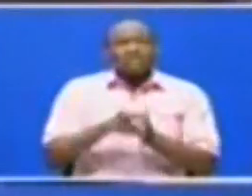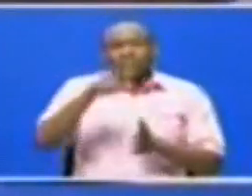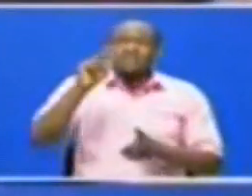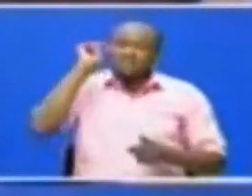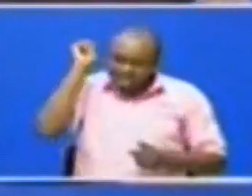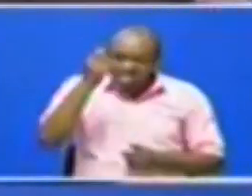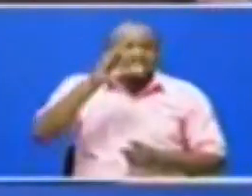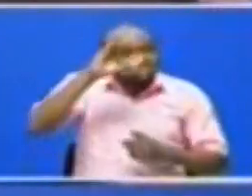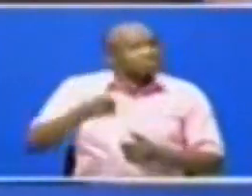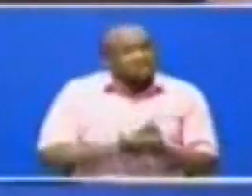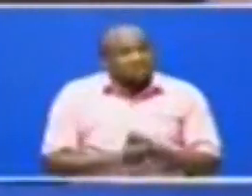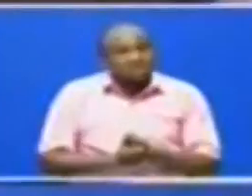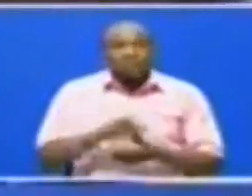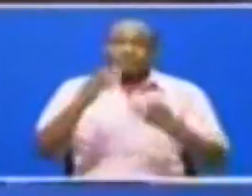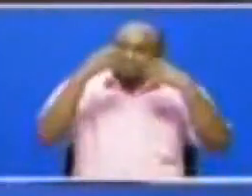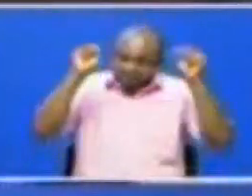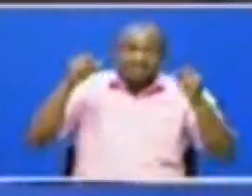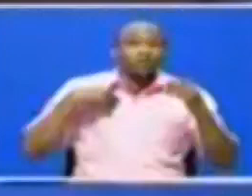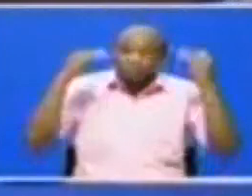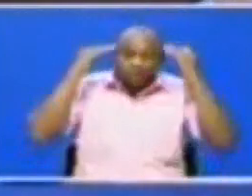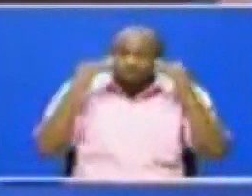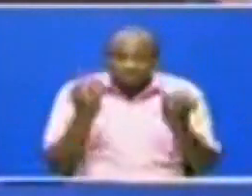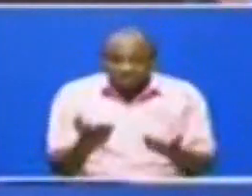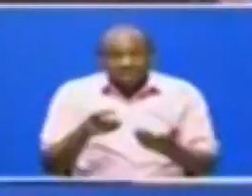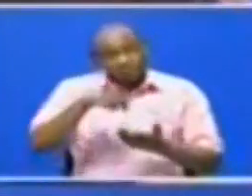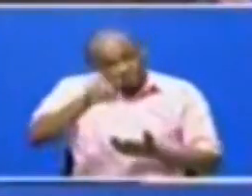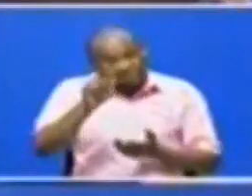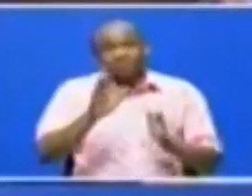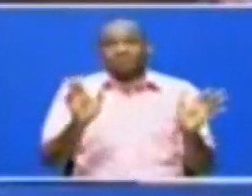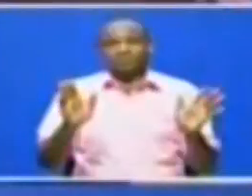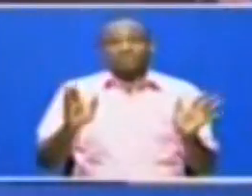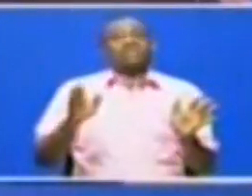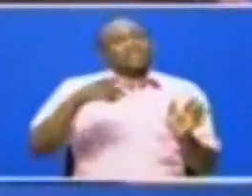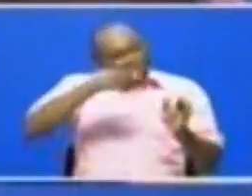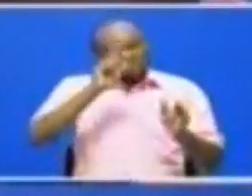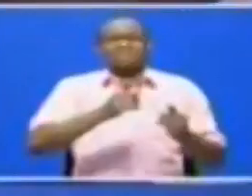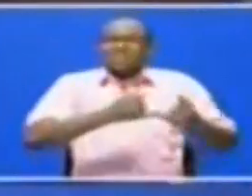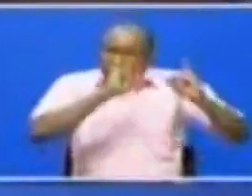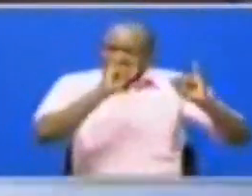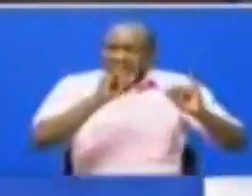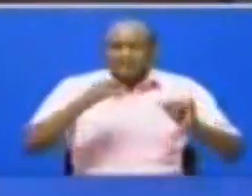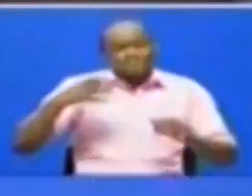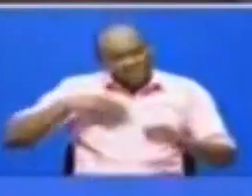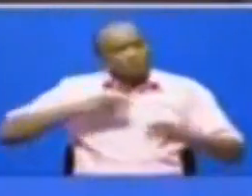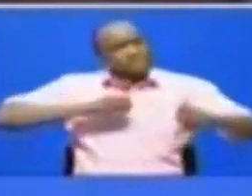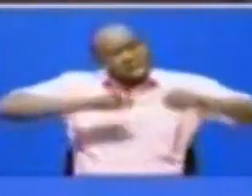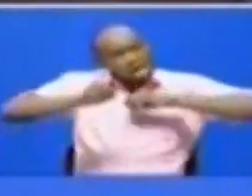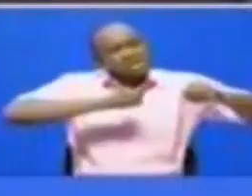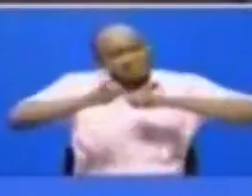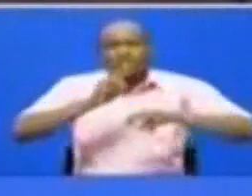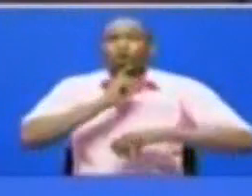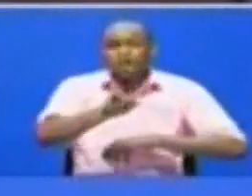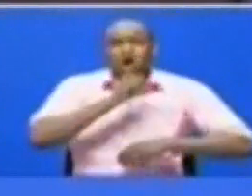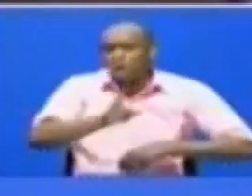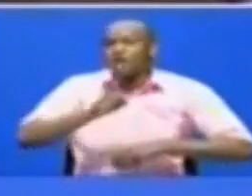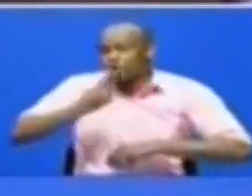Republic of Kenya. He is the head of the judiciary. The judiciary is independent. He is not subject to any directions either